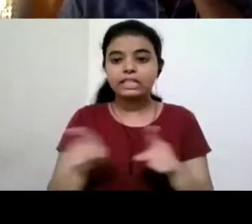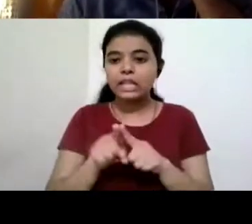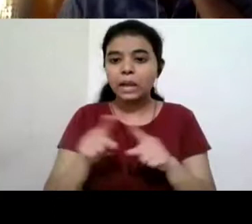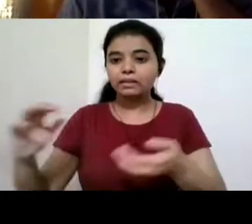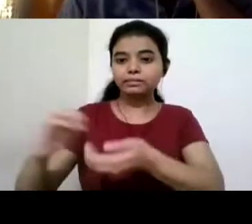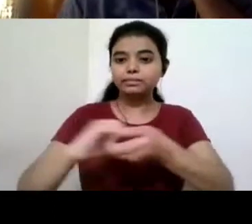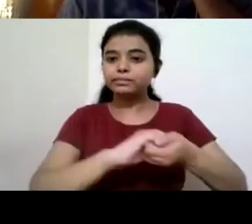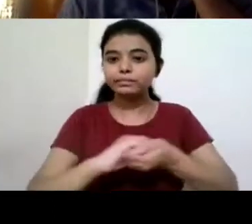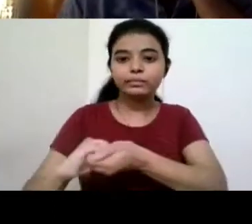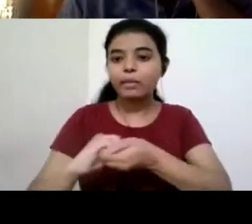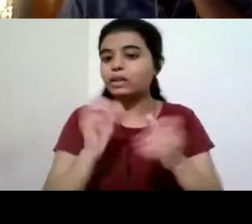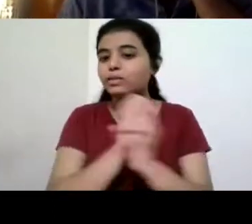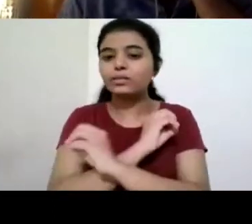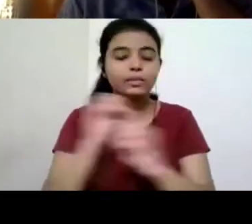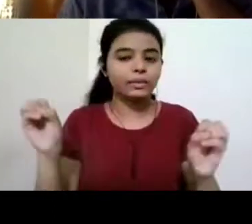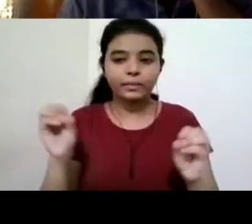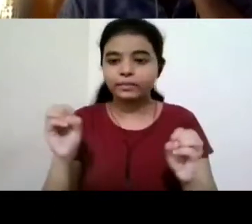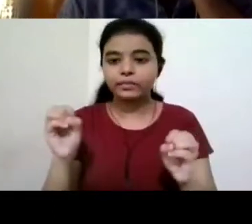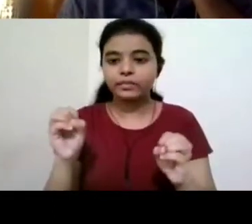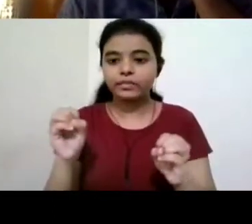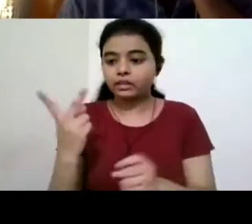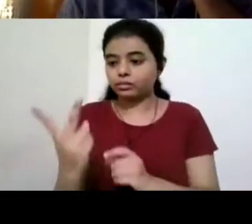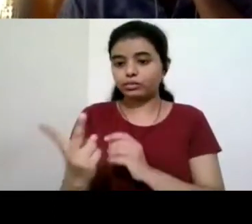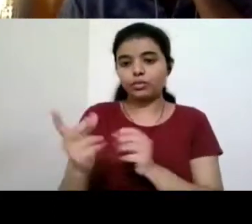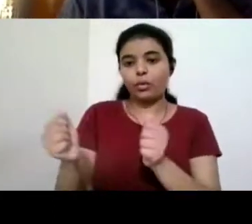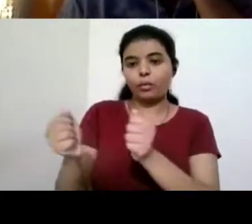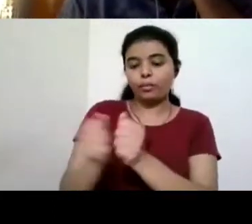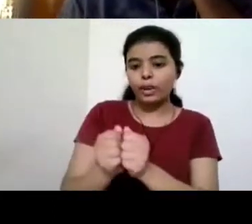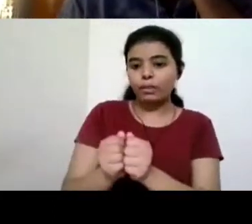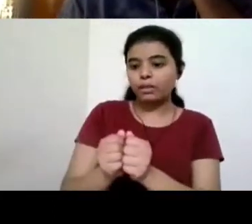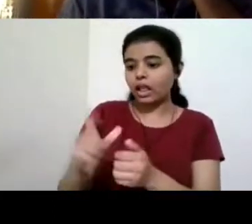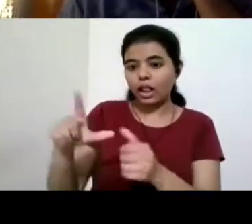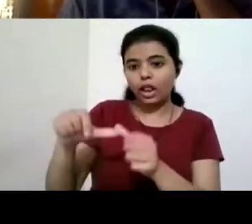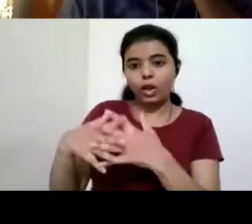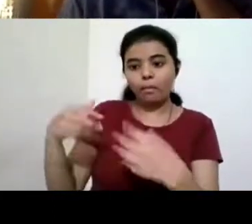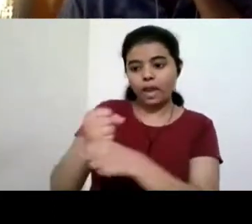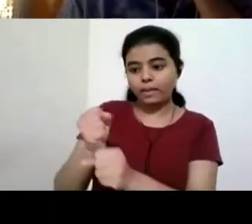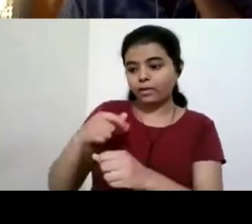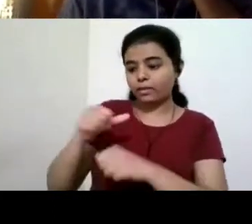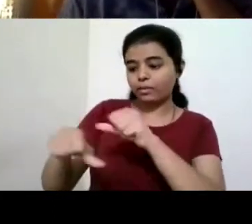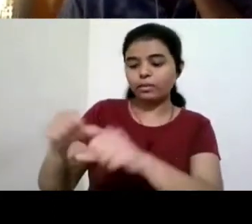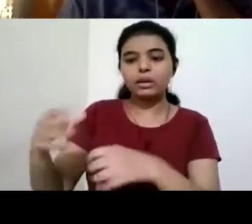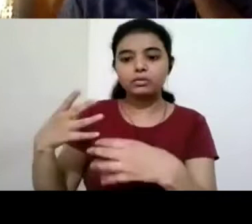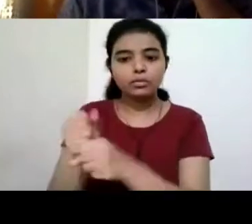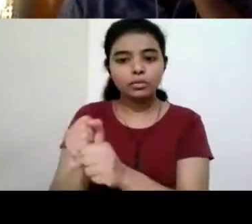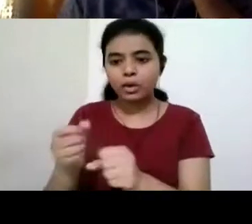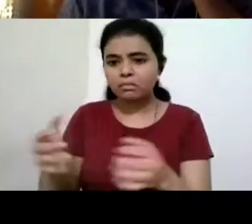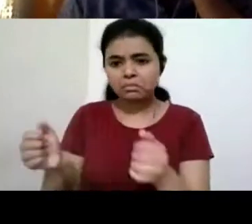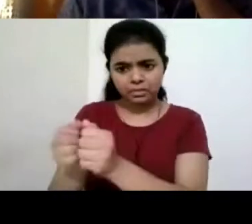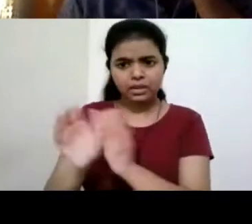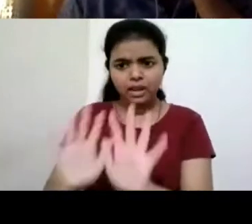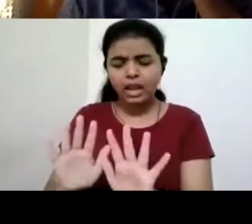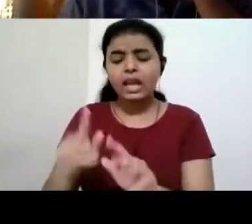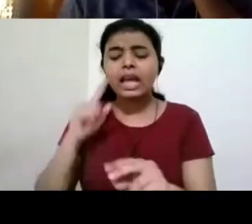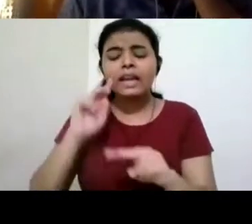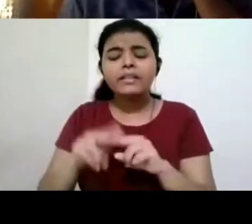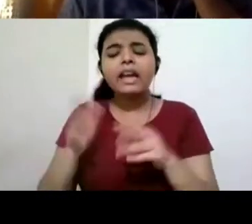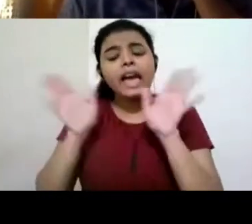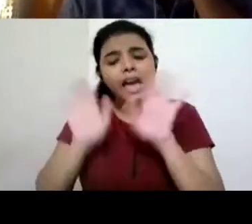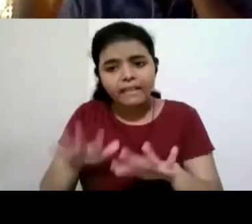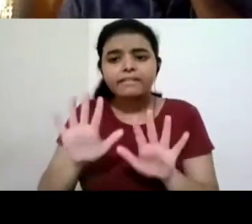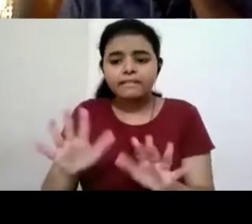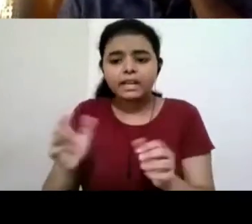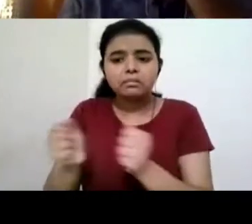sajidari or partnership to people in this lawmaking process. And if there is any kind of